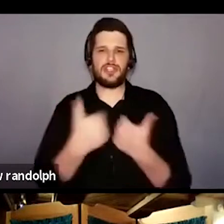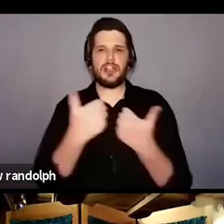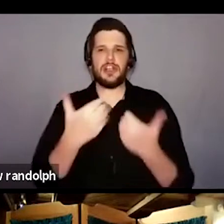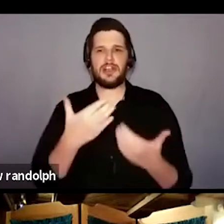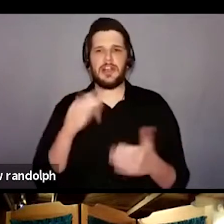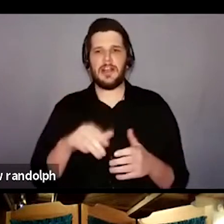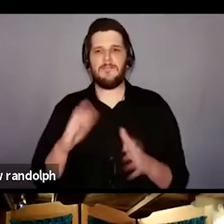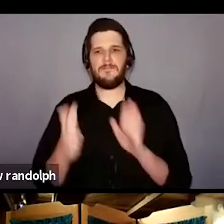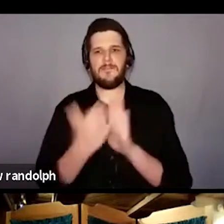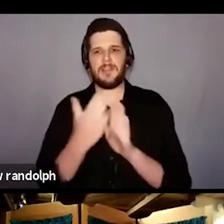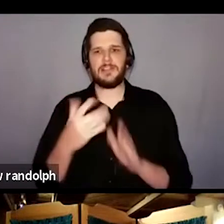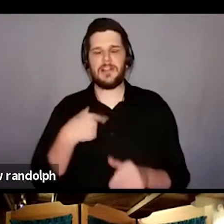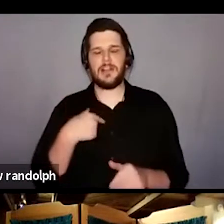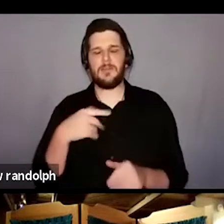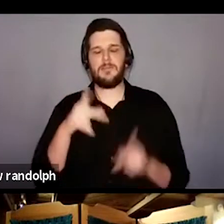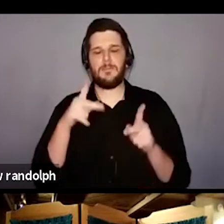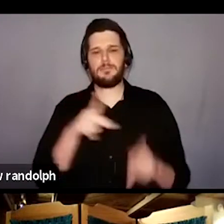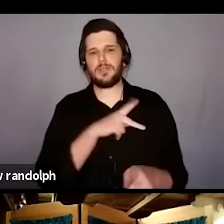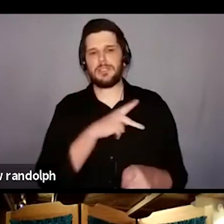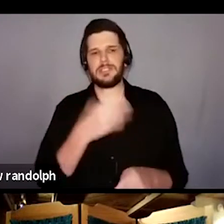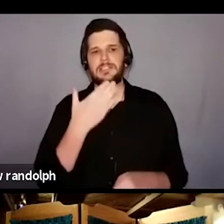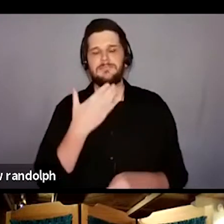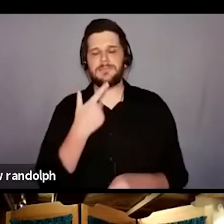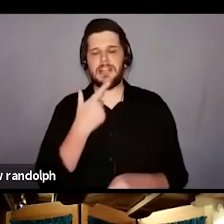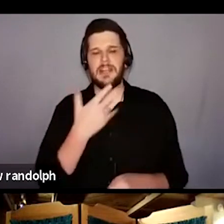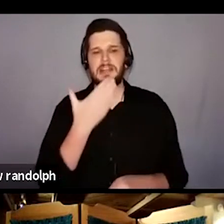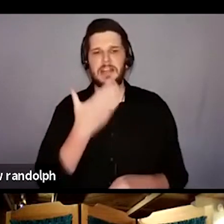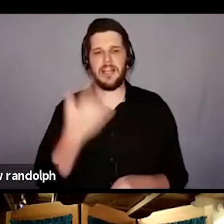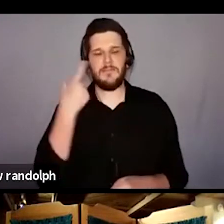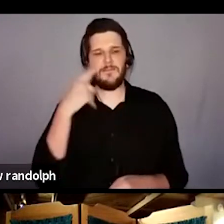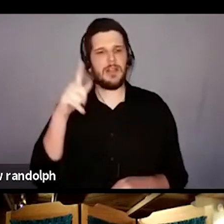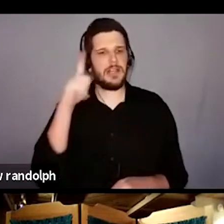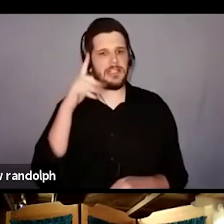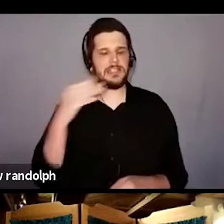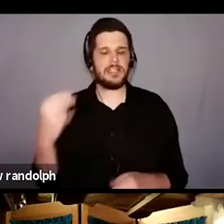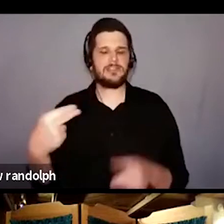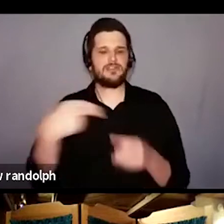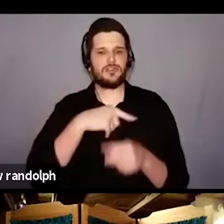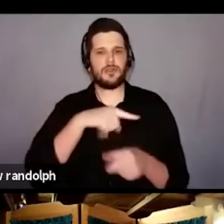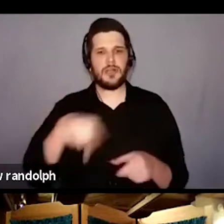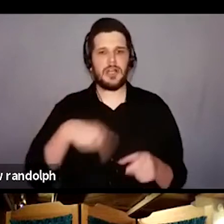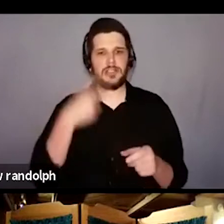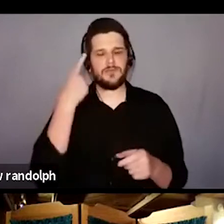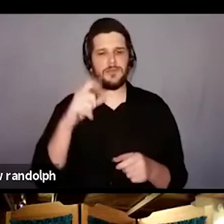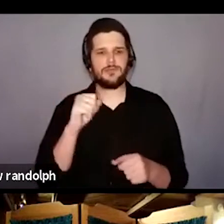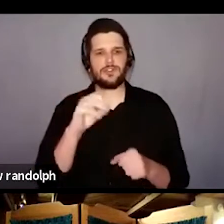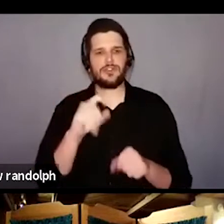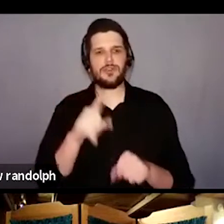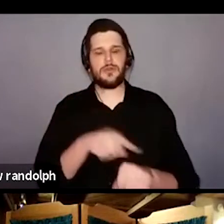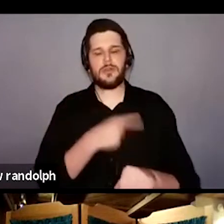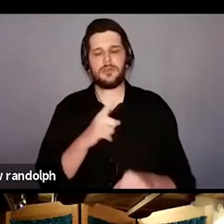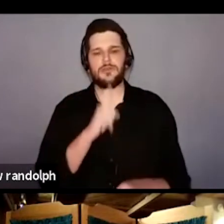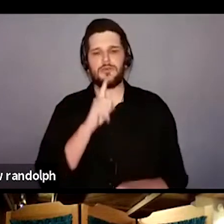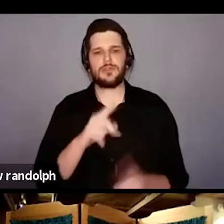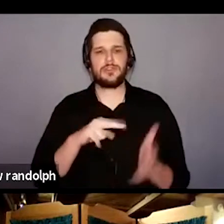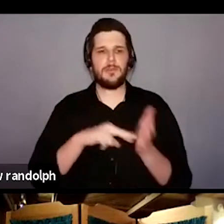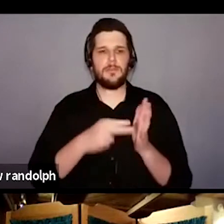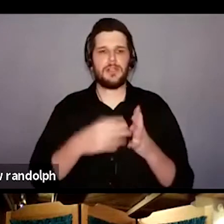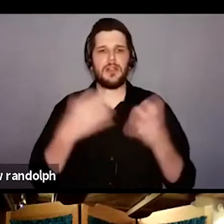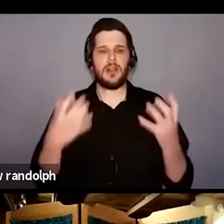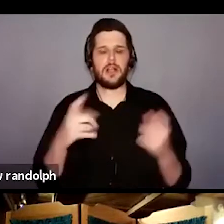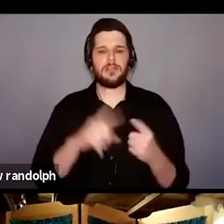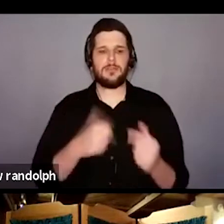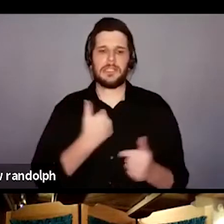like to personally say thank you so much for listening and joining us for so long. I know it means a lot to myself personally."